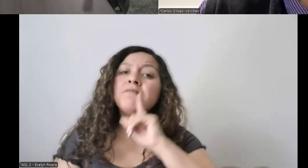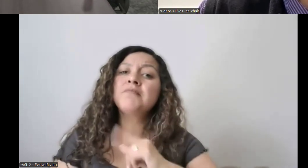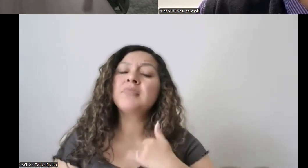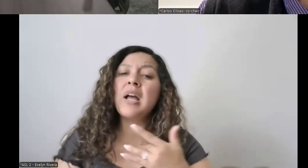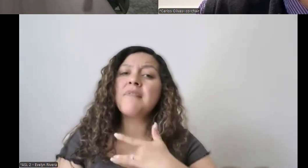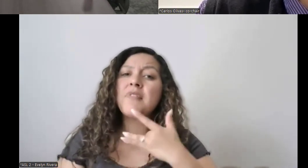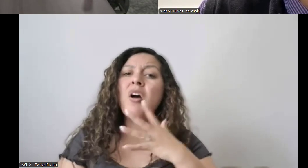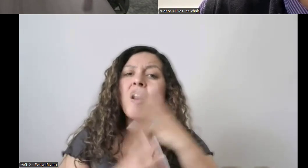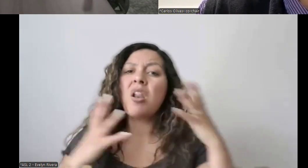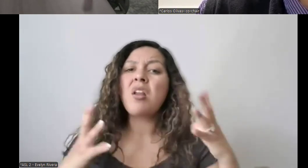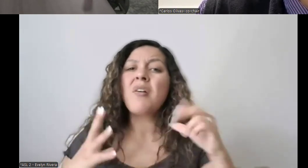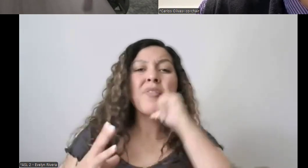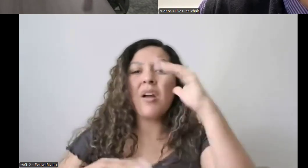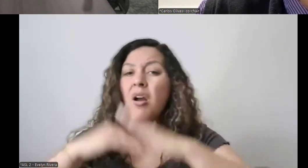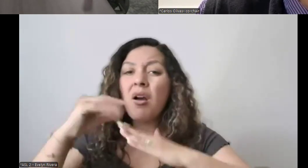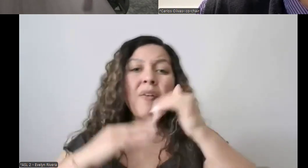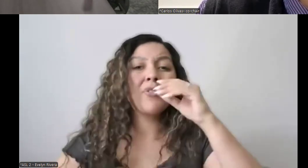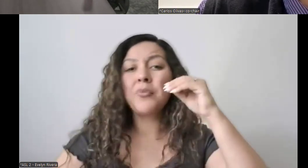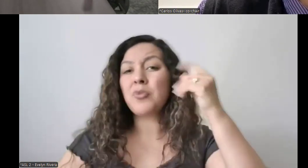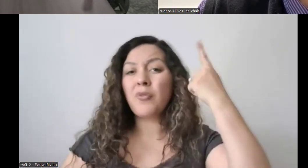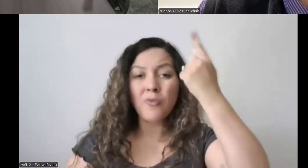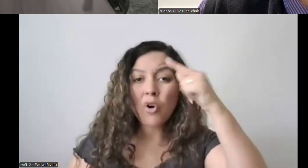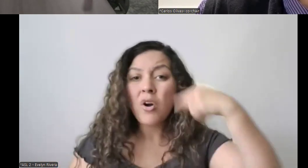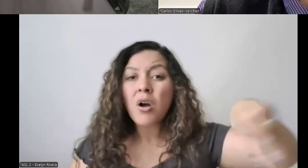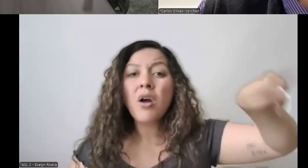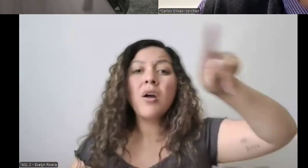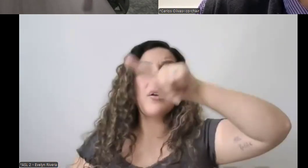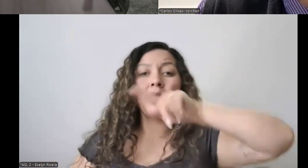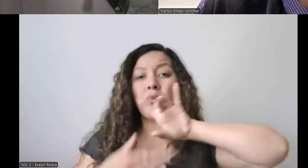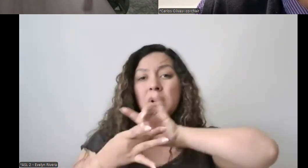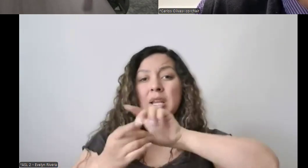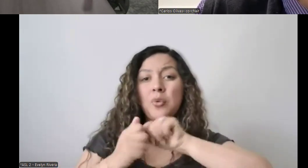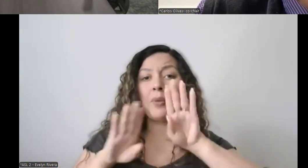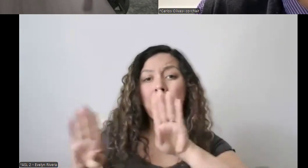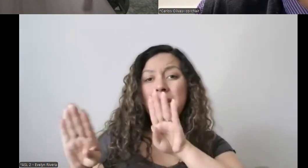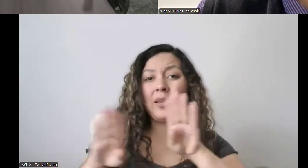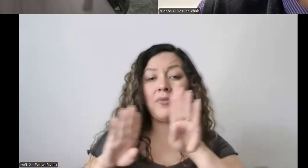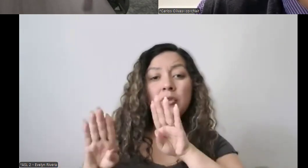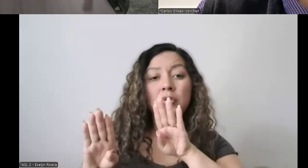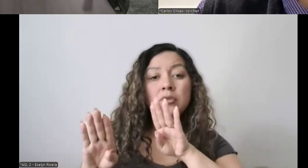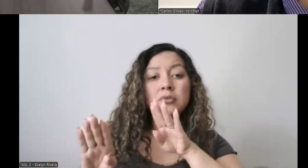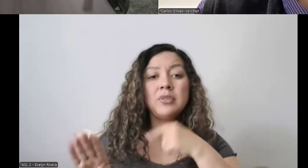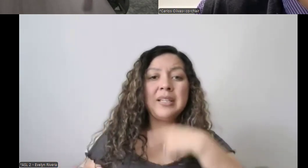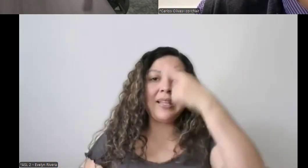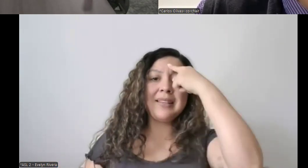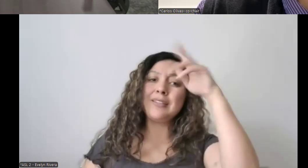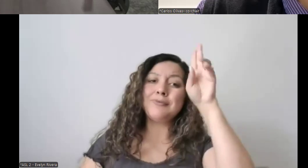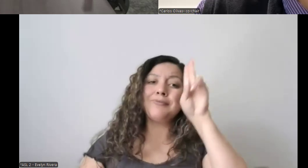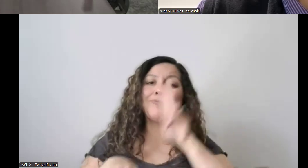of uncomfortableness for everybody else around the behaviors. And I think kind of normalizing it,